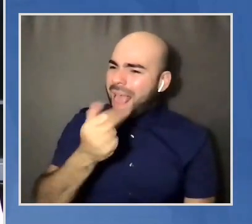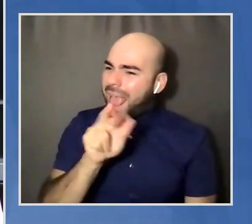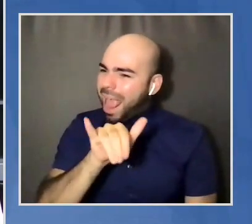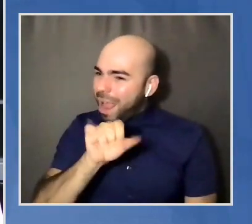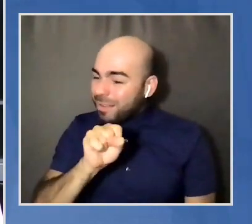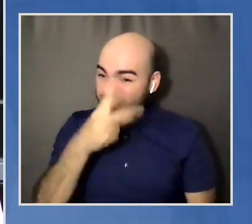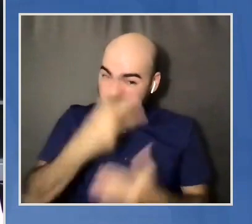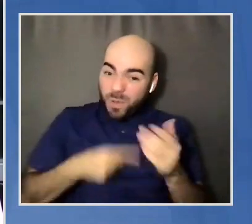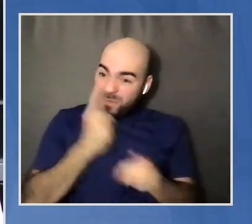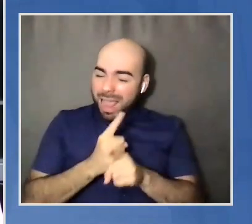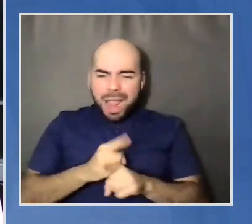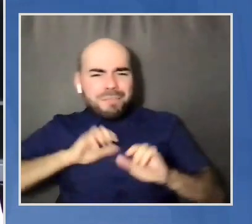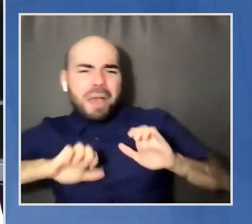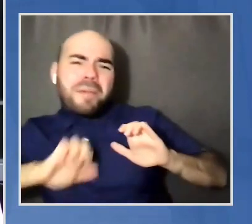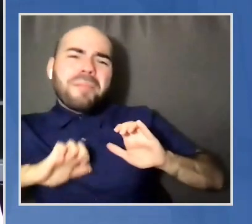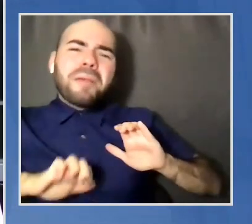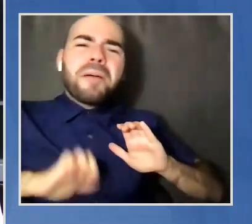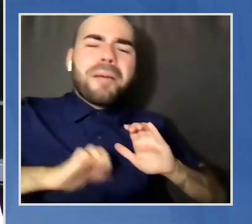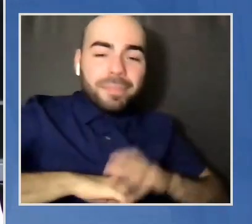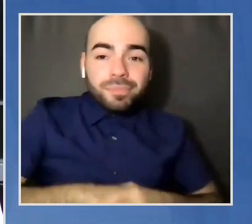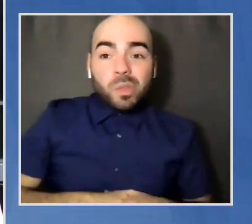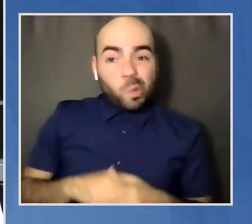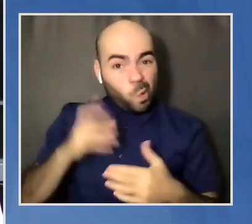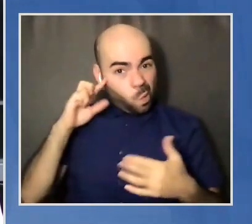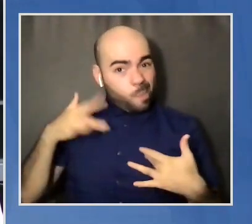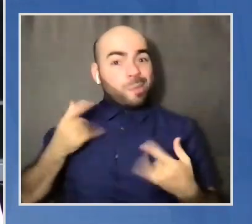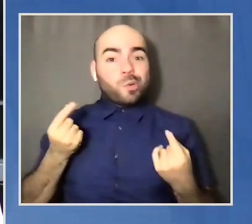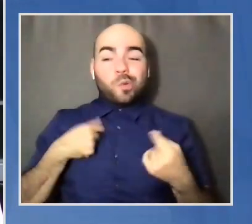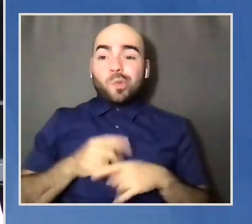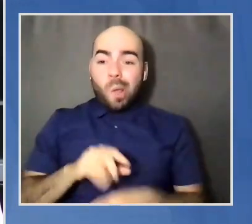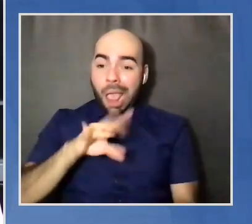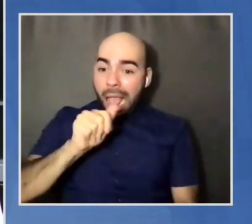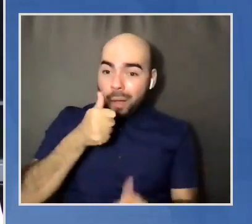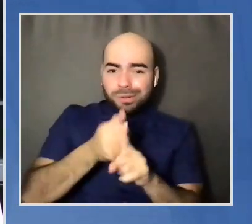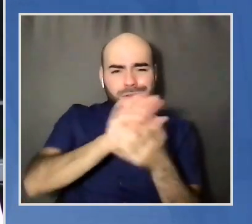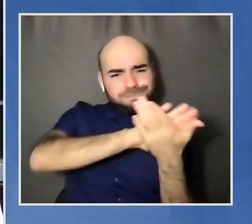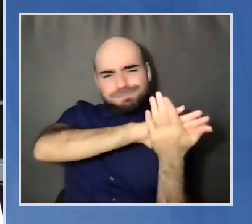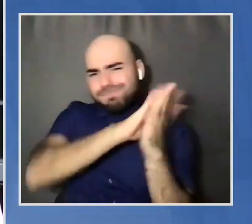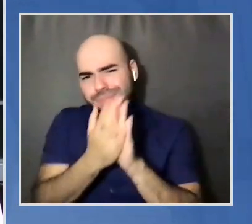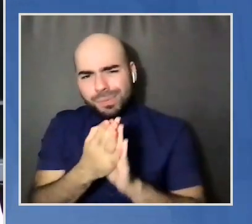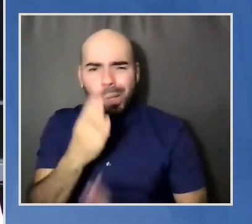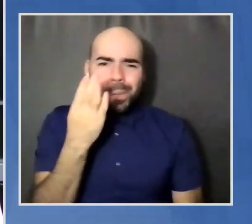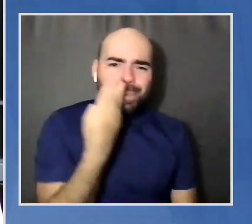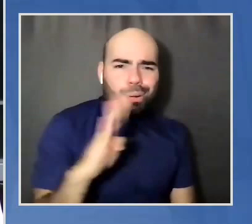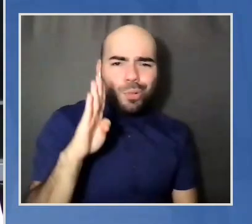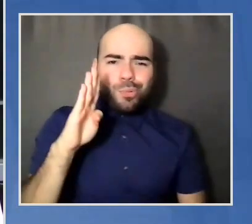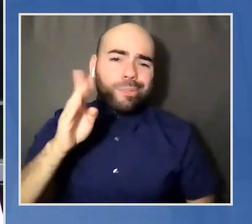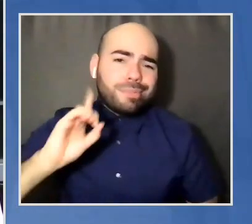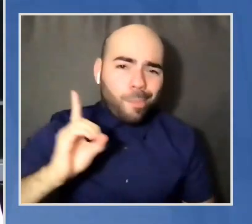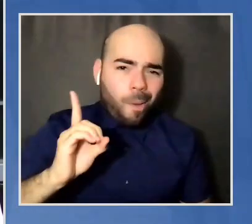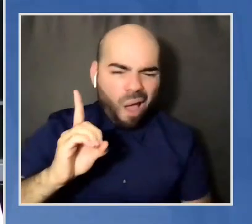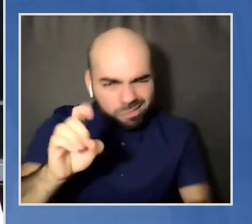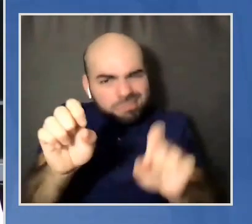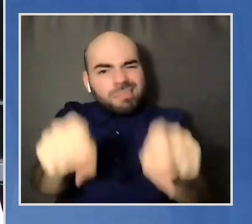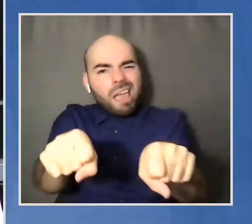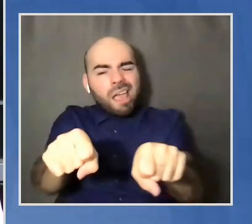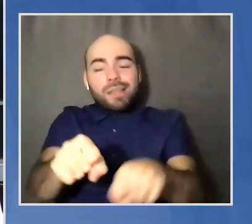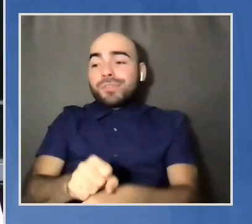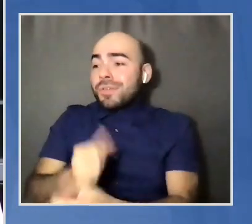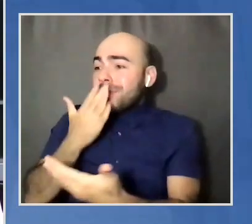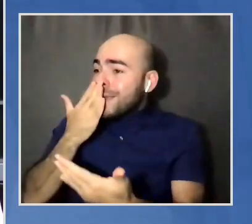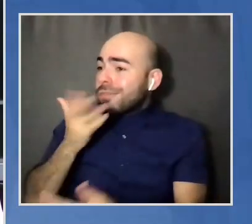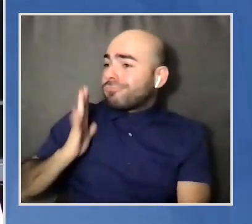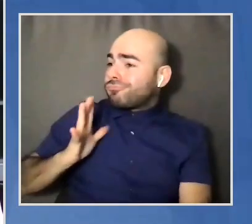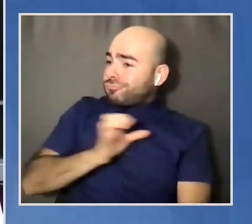Well, you know I feel that way. We turn Iowa blue. We can do it. So I'm so glad former Congressman Jim